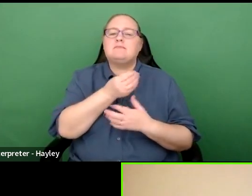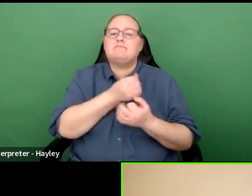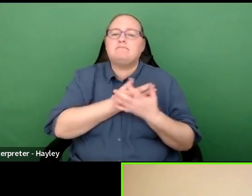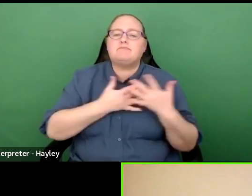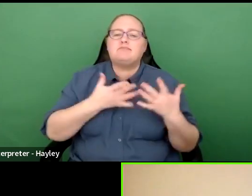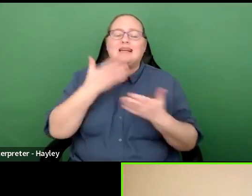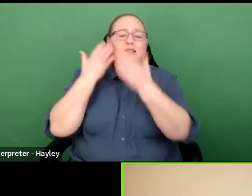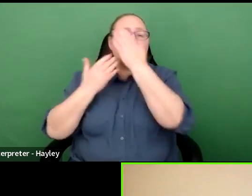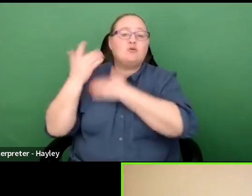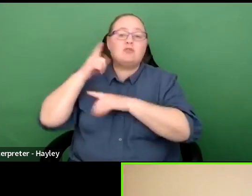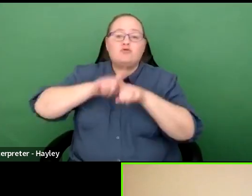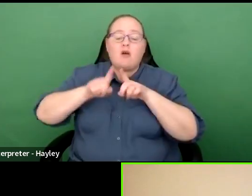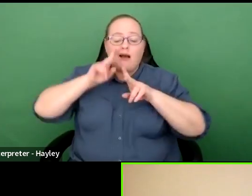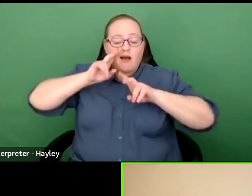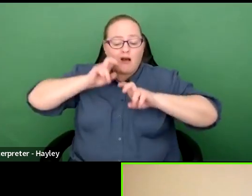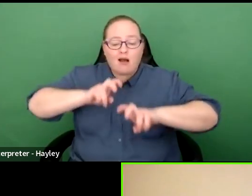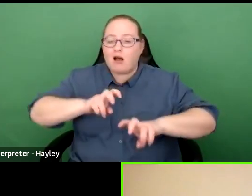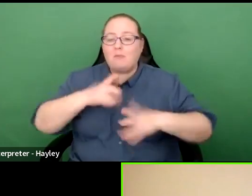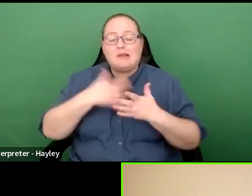for decades.